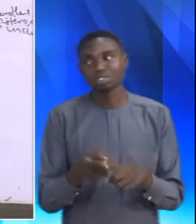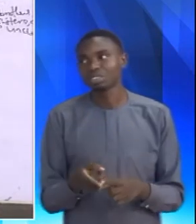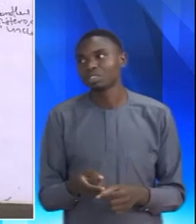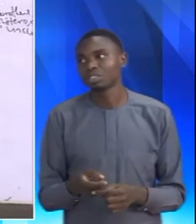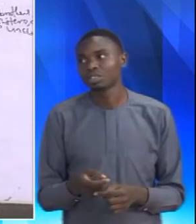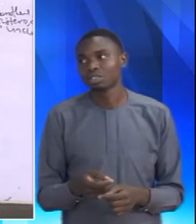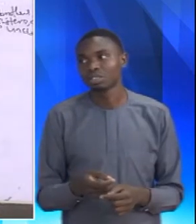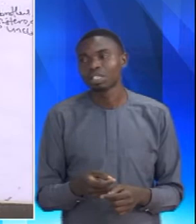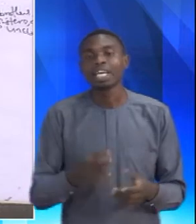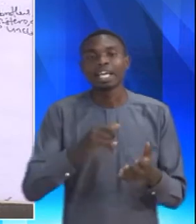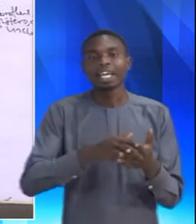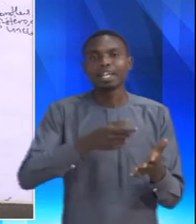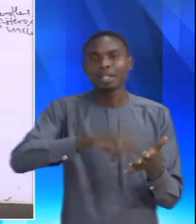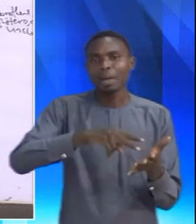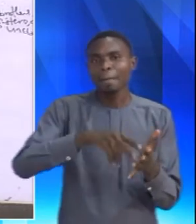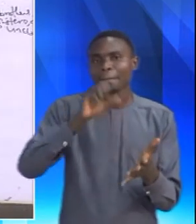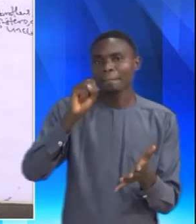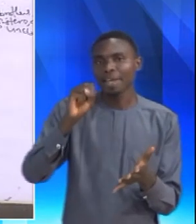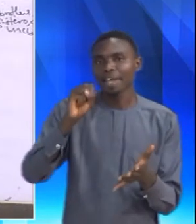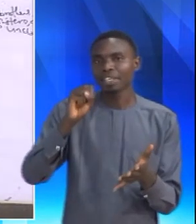means official letter.